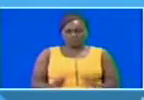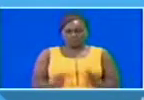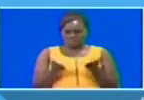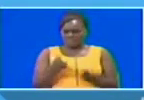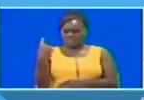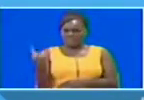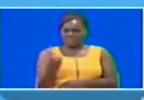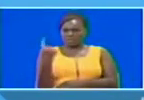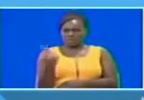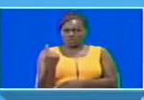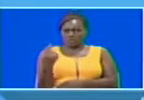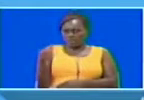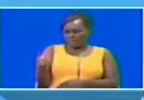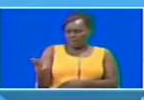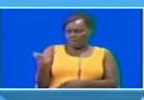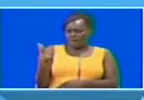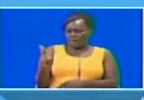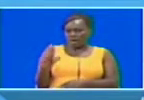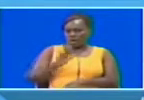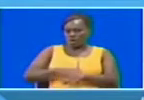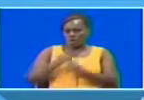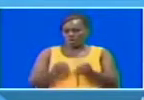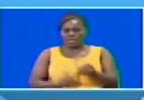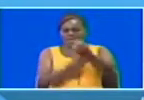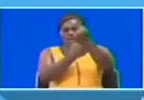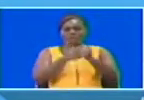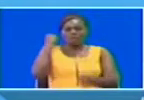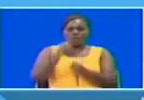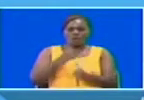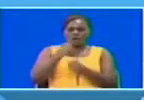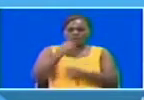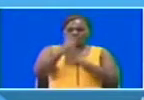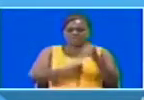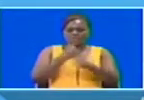is the single deadliest attack on aid workers in the 3-year South Sudan civil war.